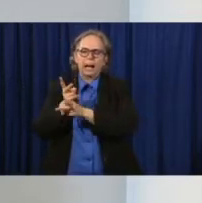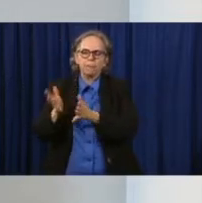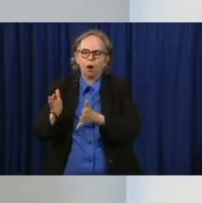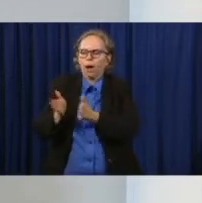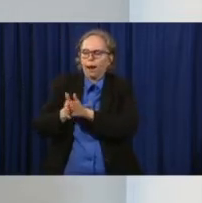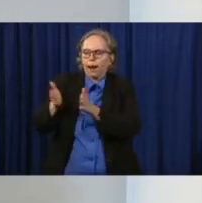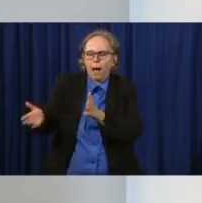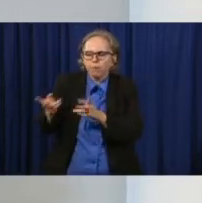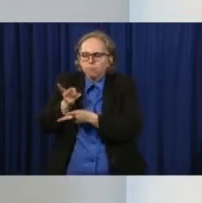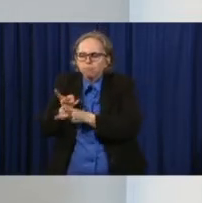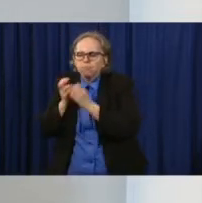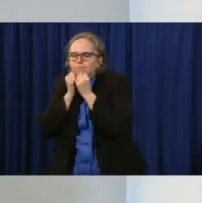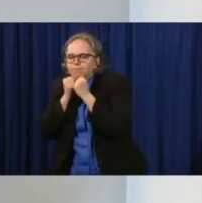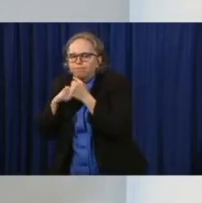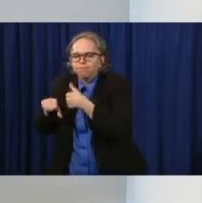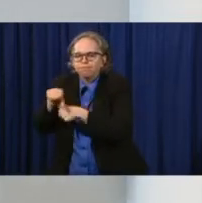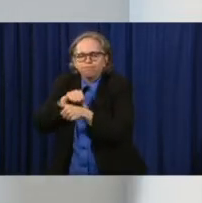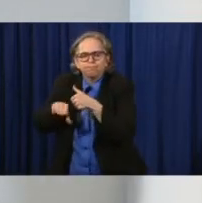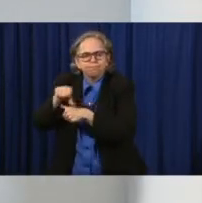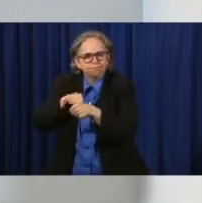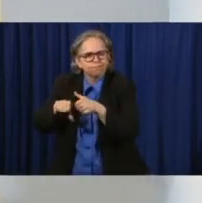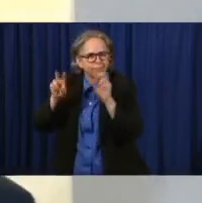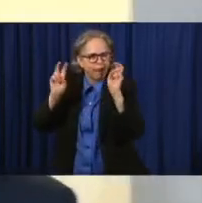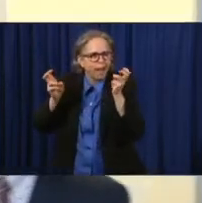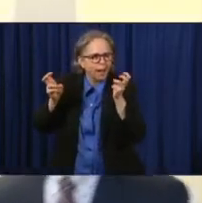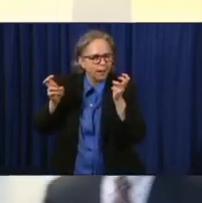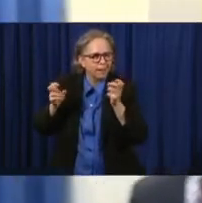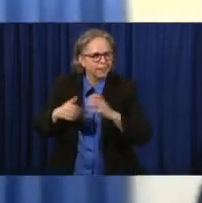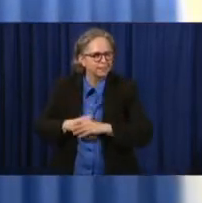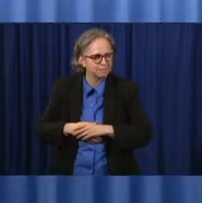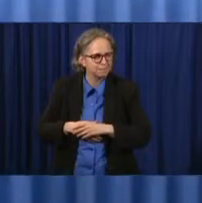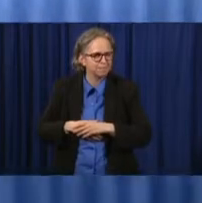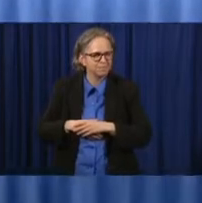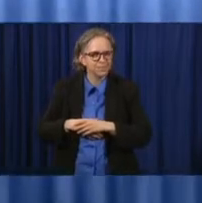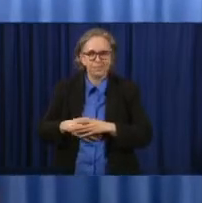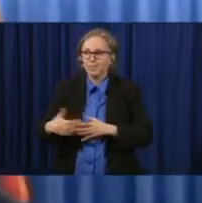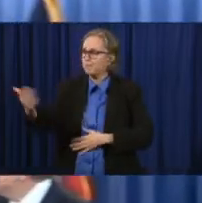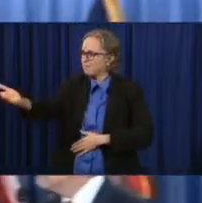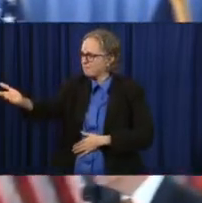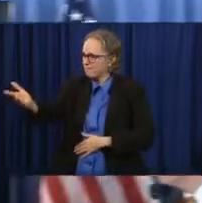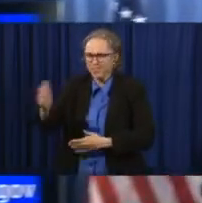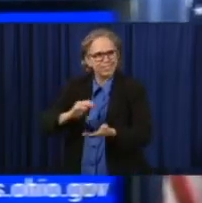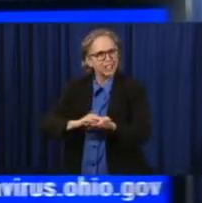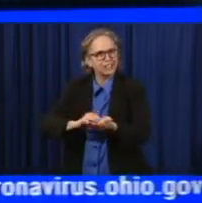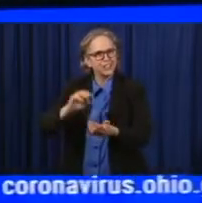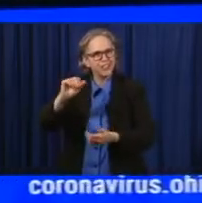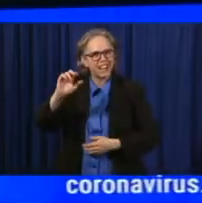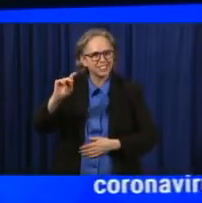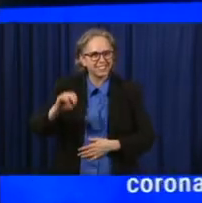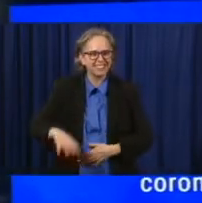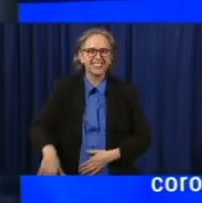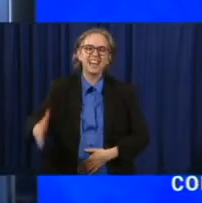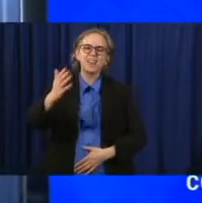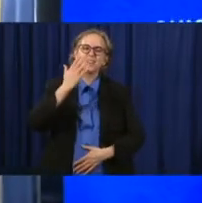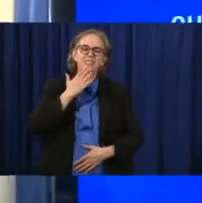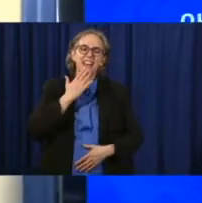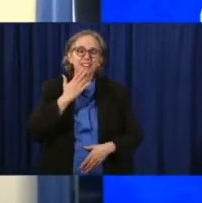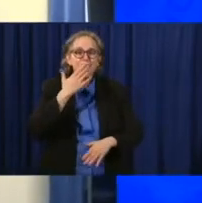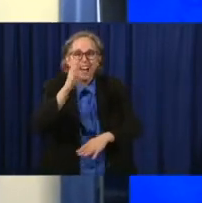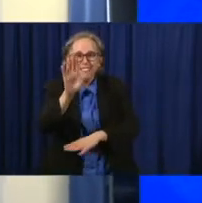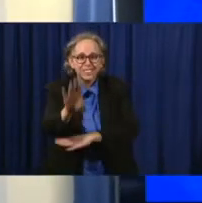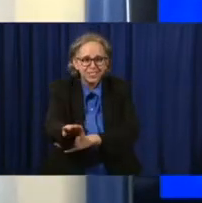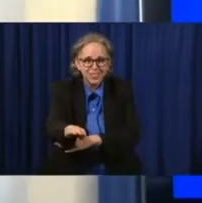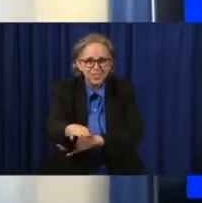we're responsible in these activities. Governor? Dr. Acton. Thank you, Governor. Good afternoon,